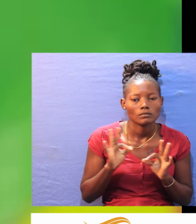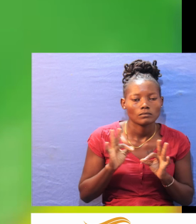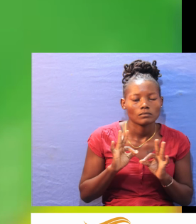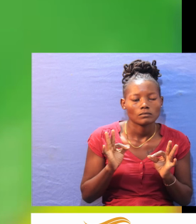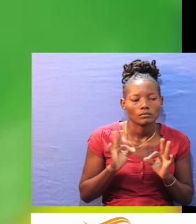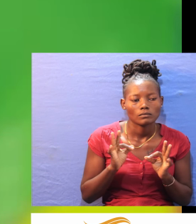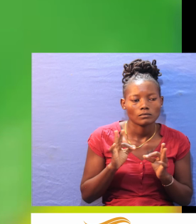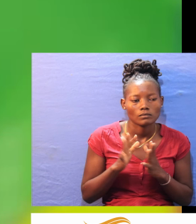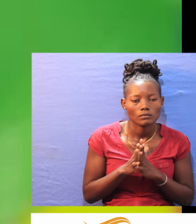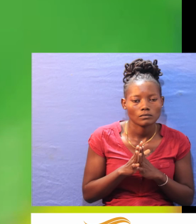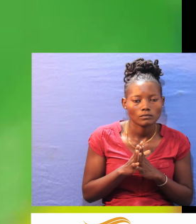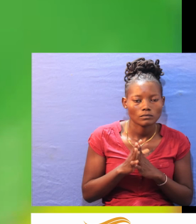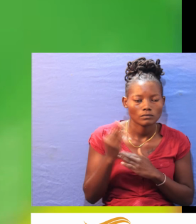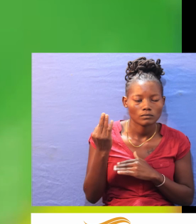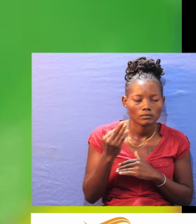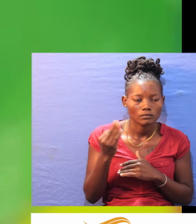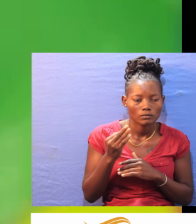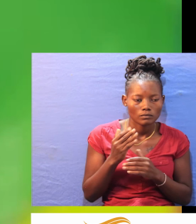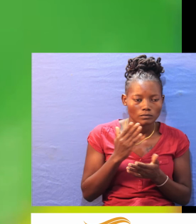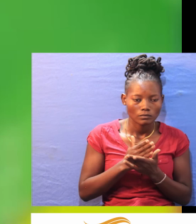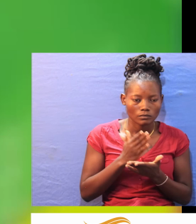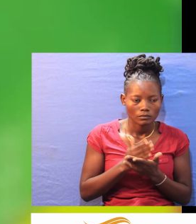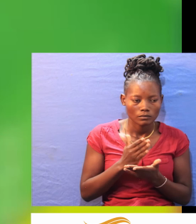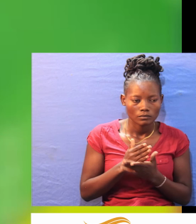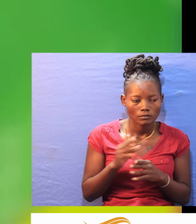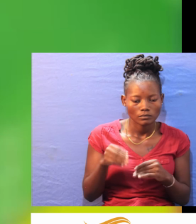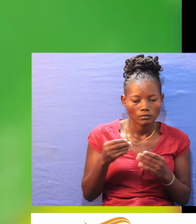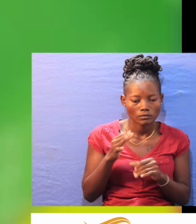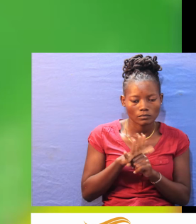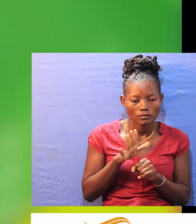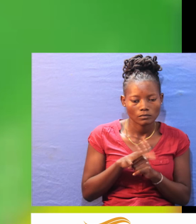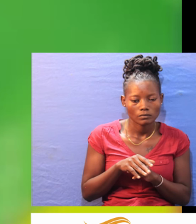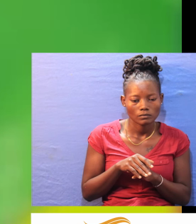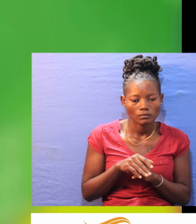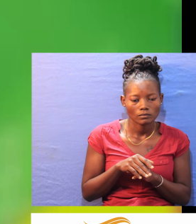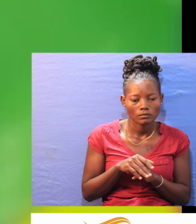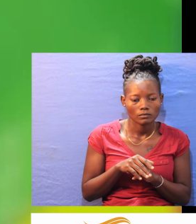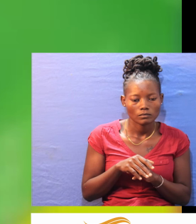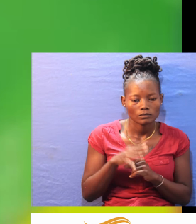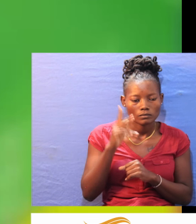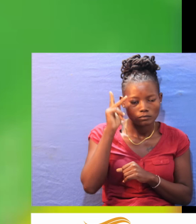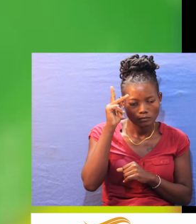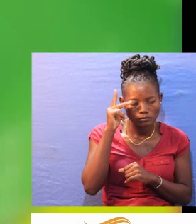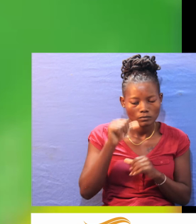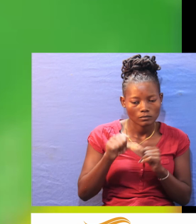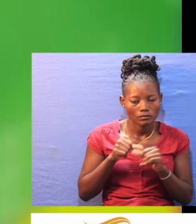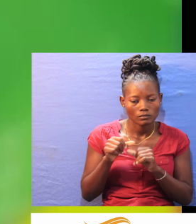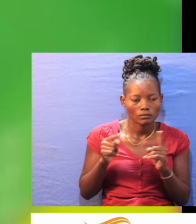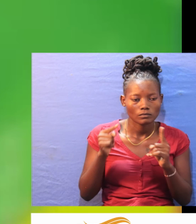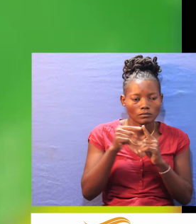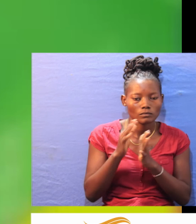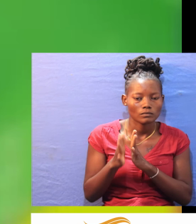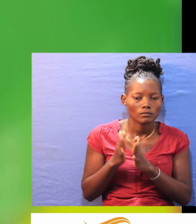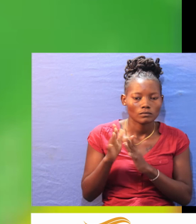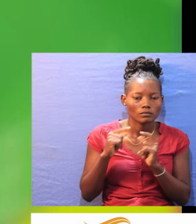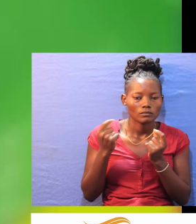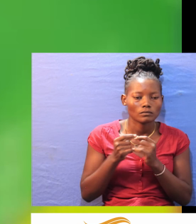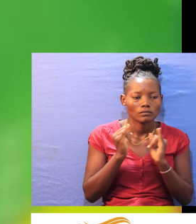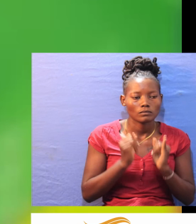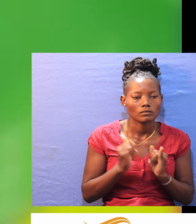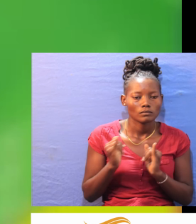presentation. You've really given us a lot of insight in terms of goal setting for team,